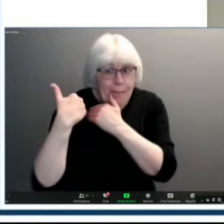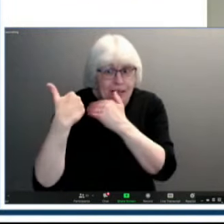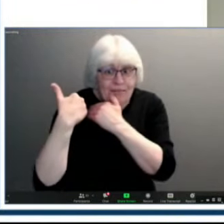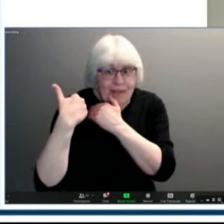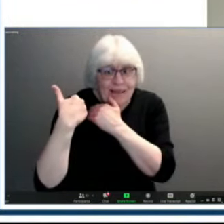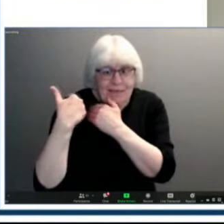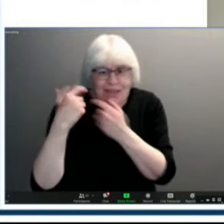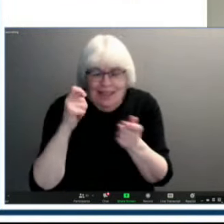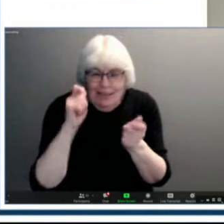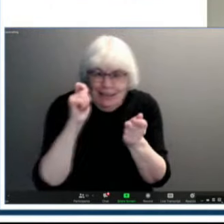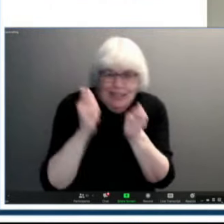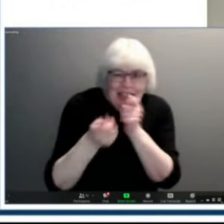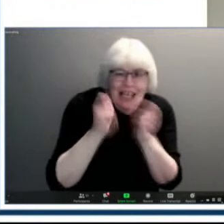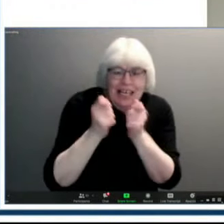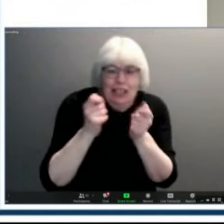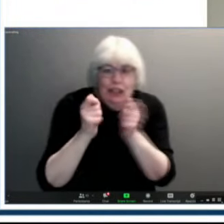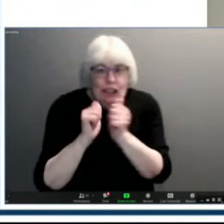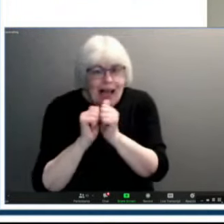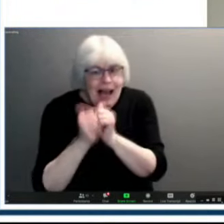to be cognizant that